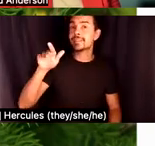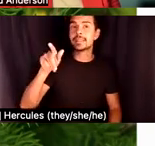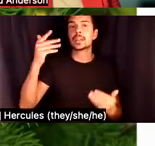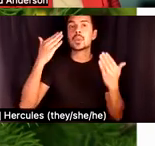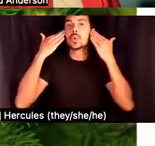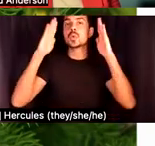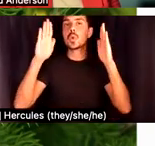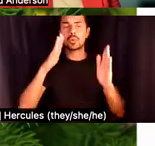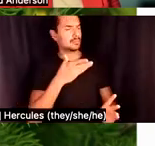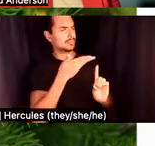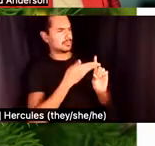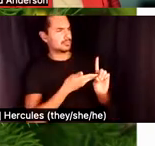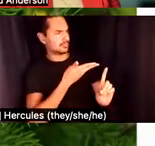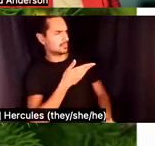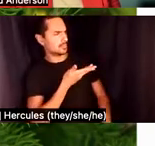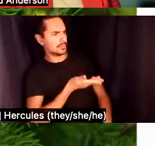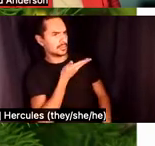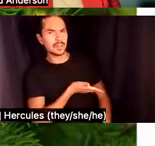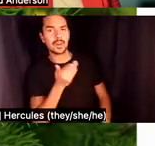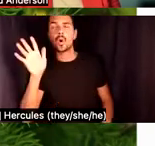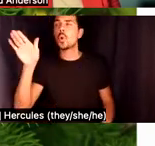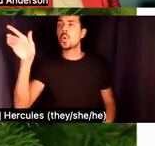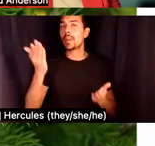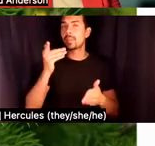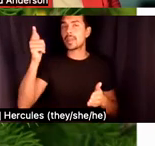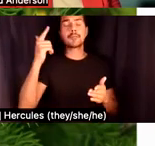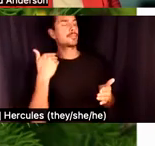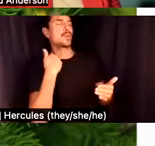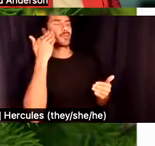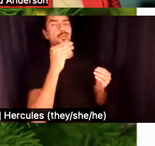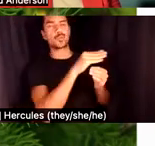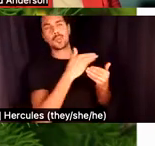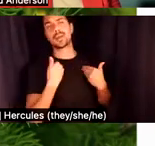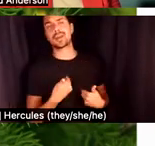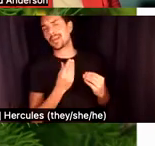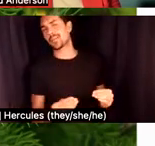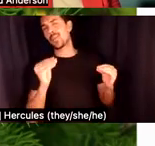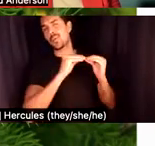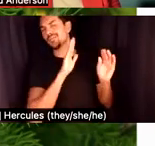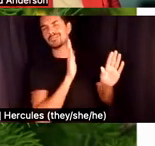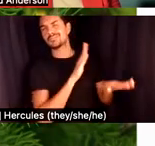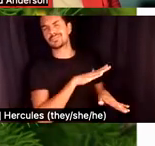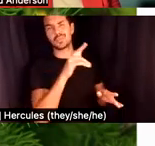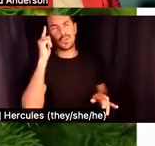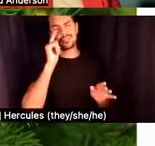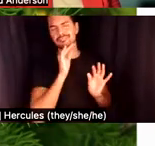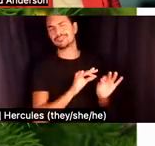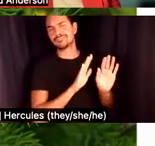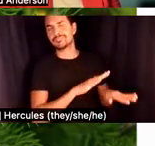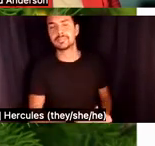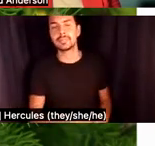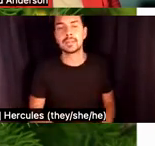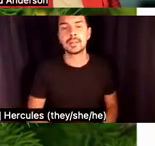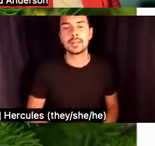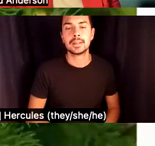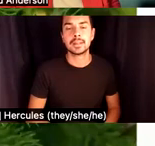that they know more about our own bodies than we do, right? And also this gynecological exams of children. And I've been hearing more and